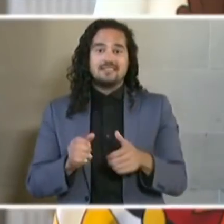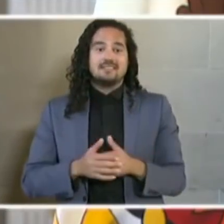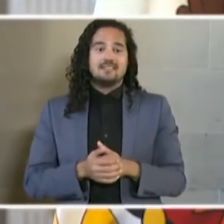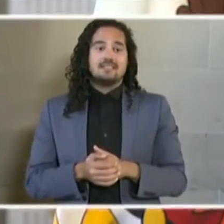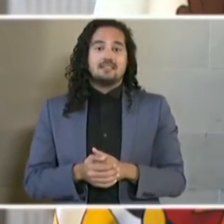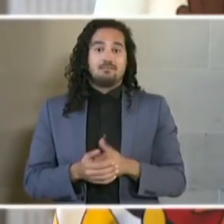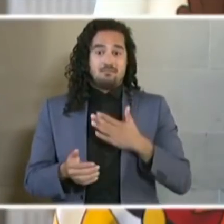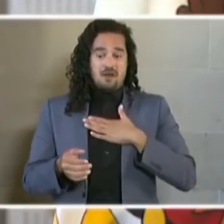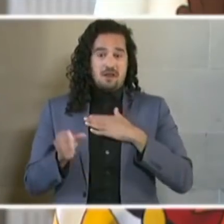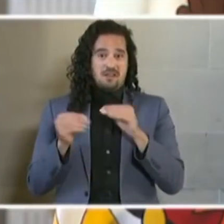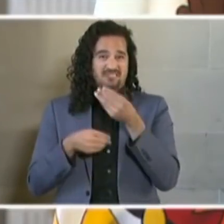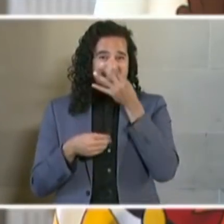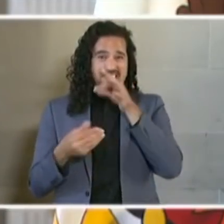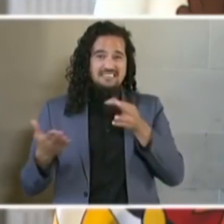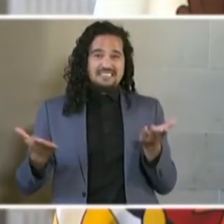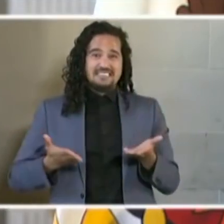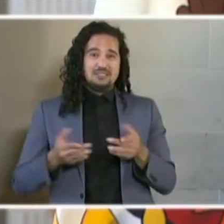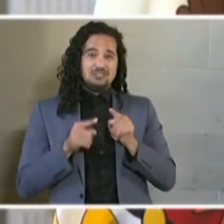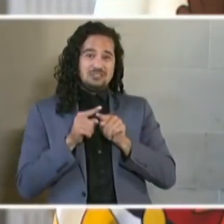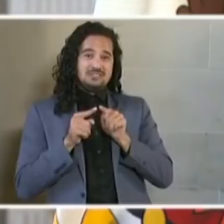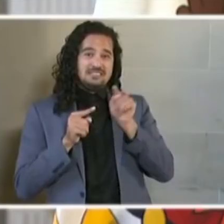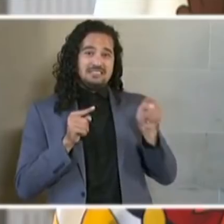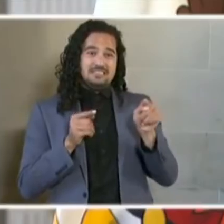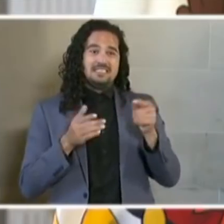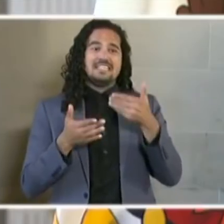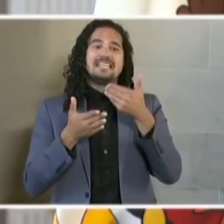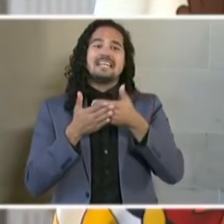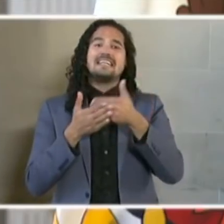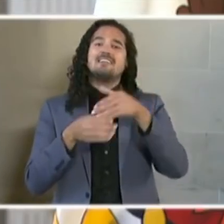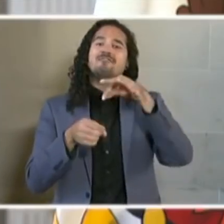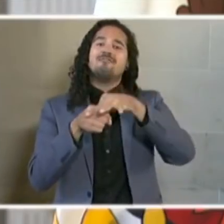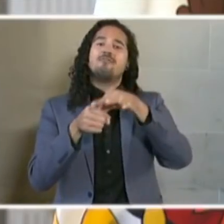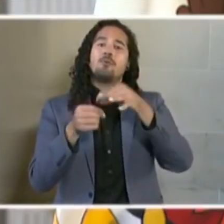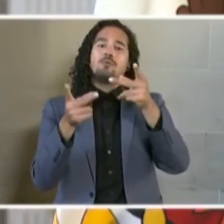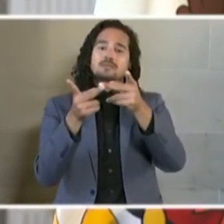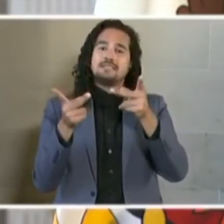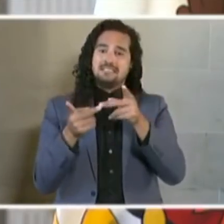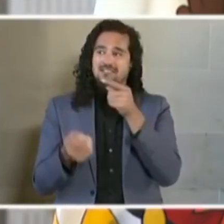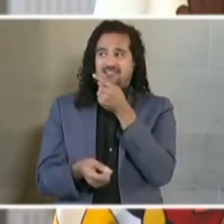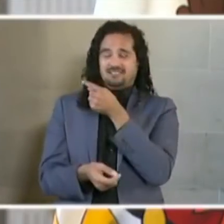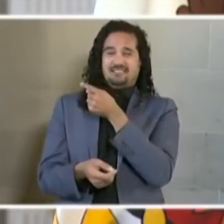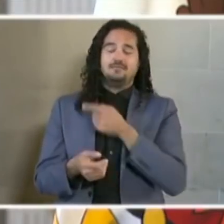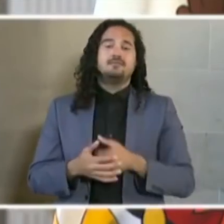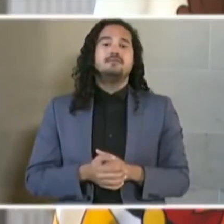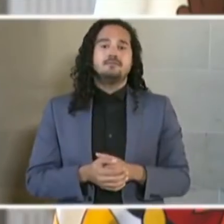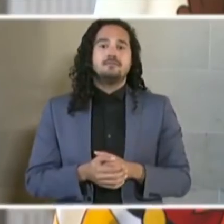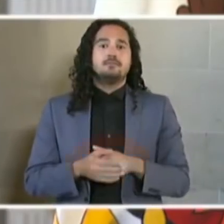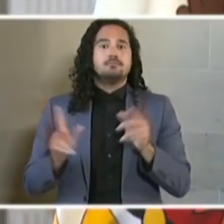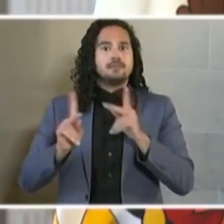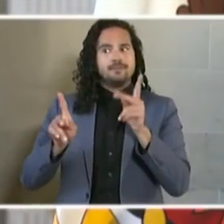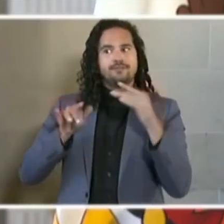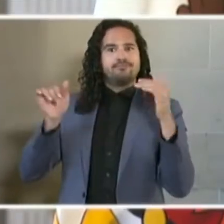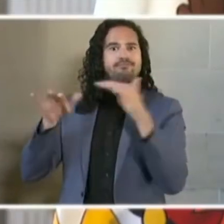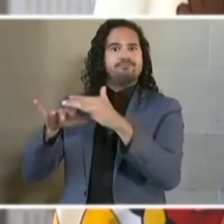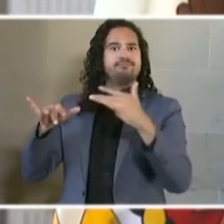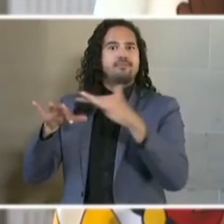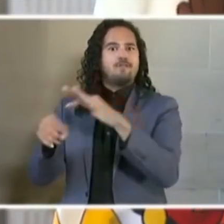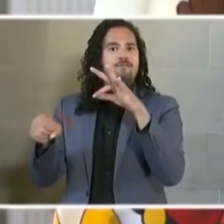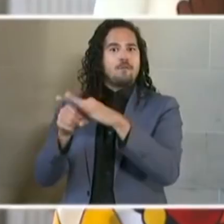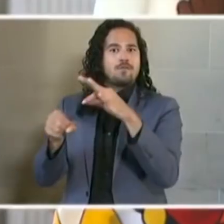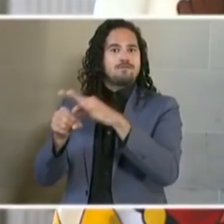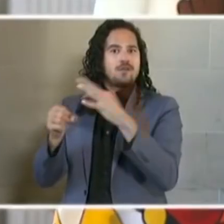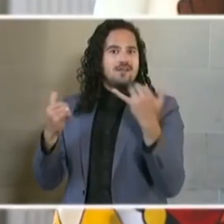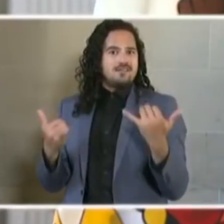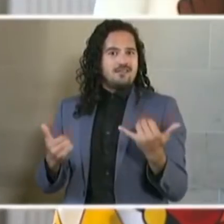right next to the polling center where people are going to vote right now. And on my way over, I saw San Franciscans